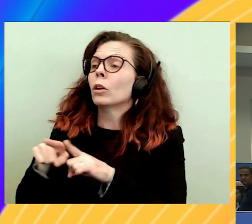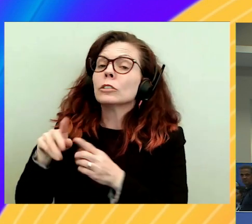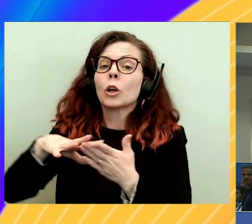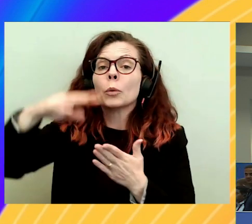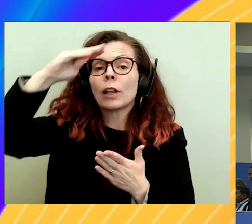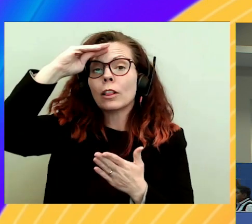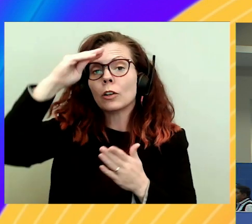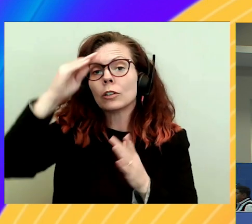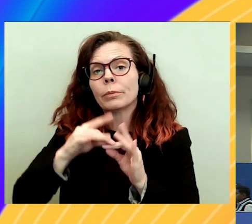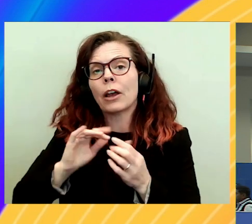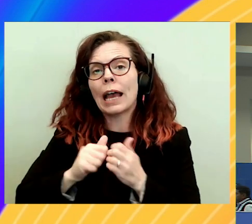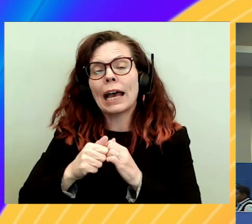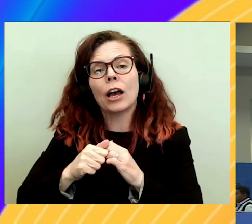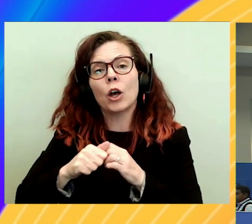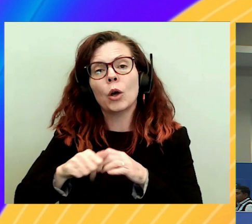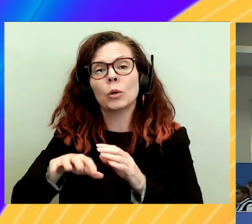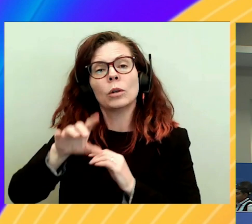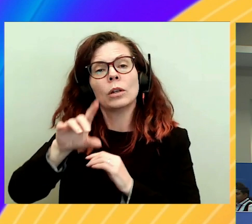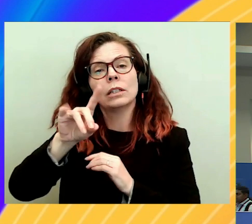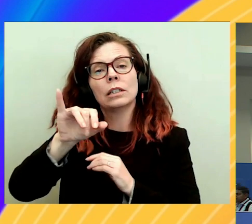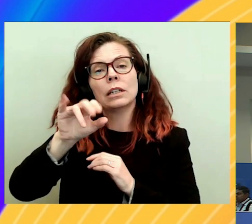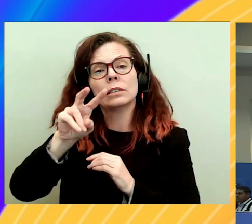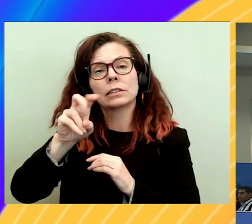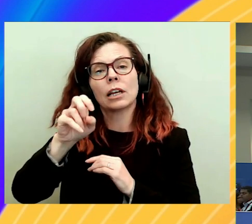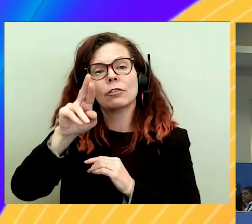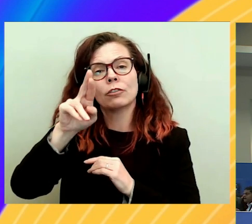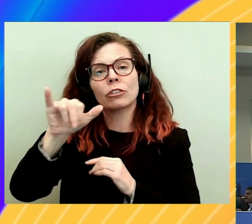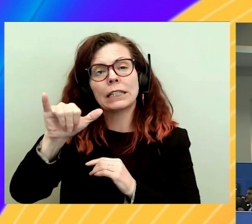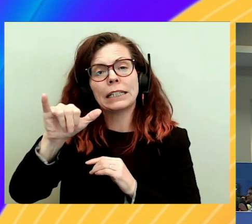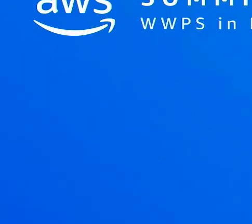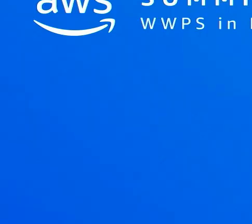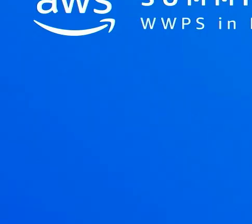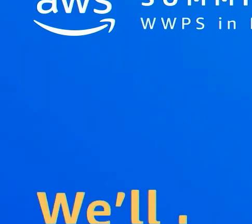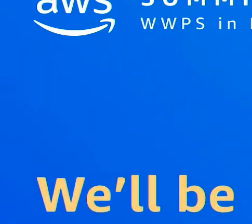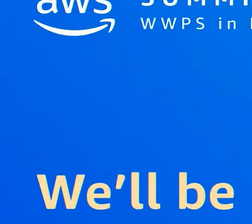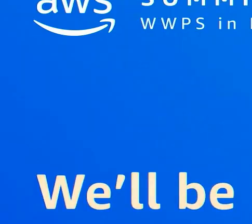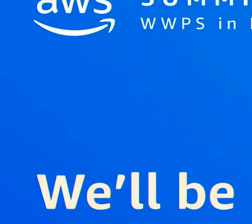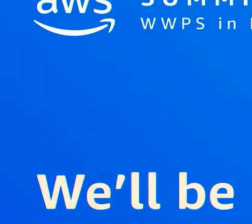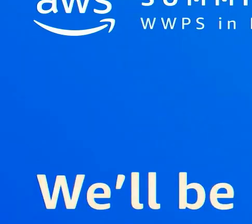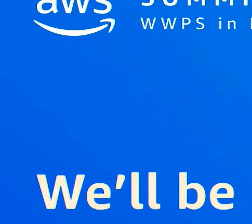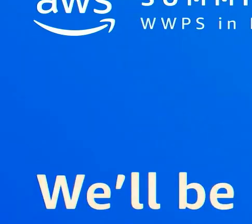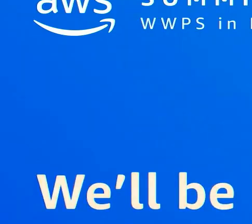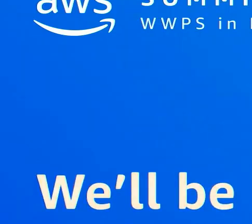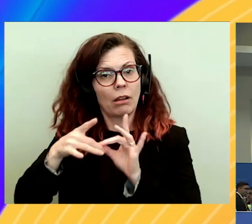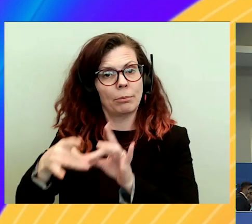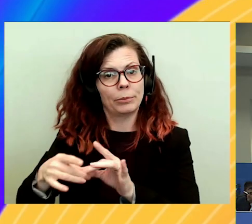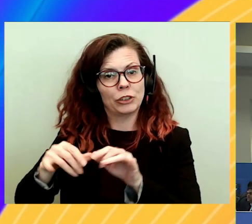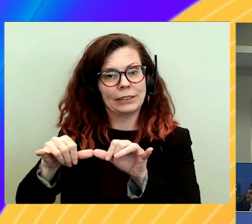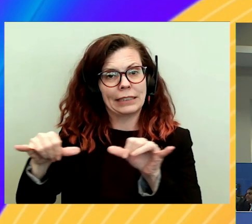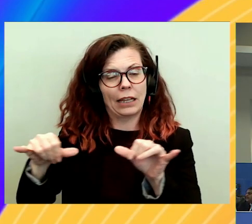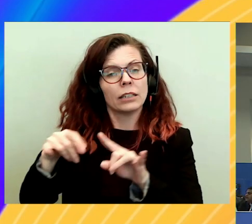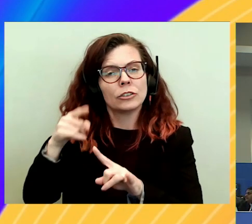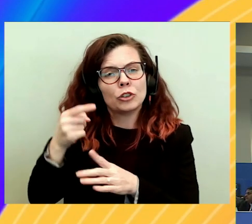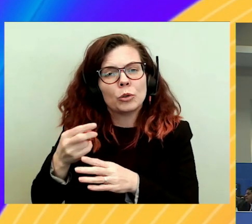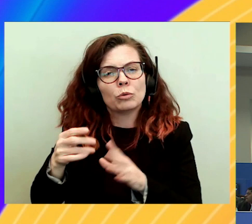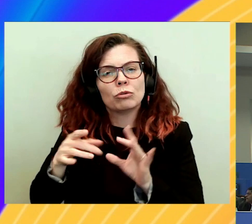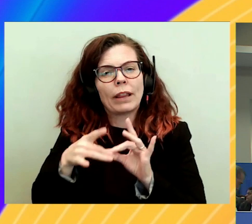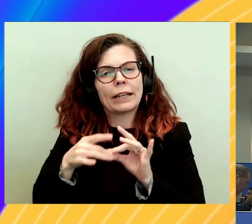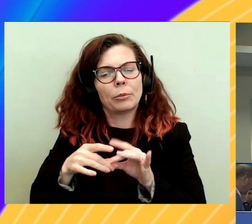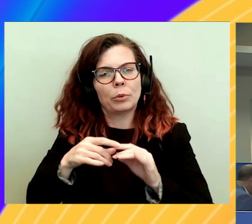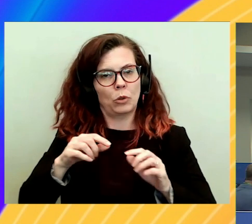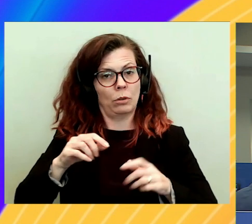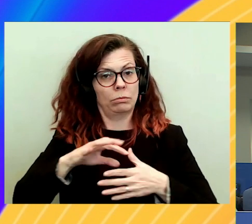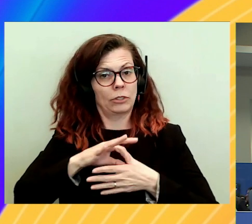Discovery Education is using Amazon Personalized to help bring relatable content to teachers and students in the